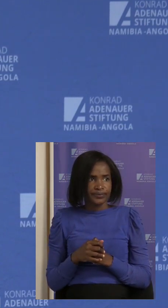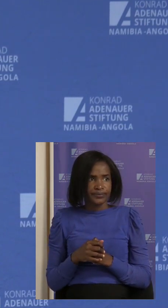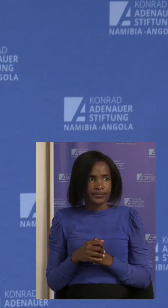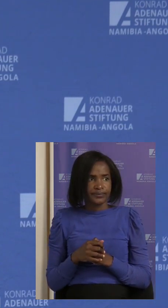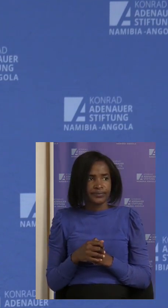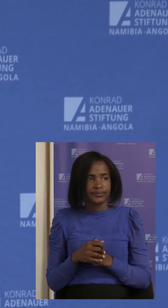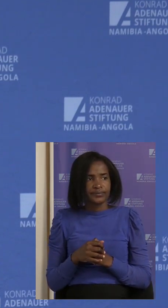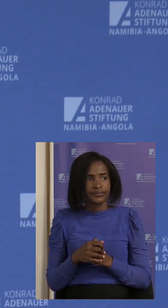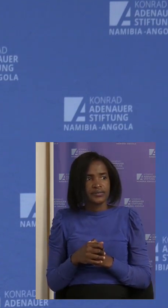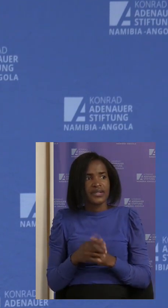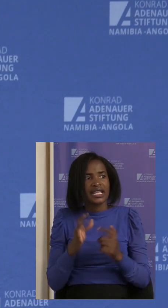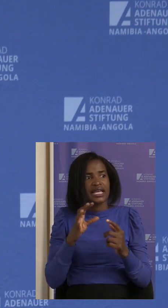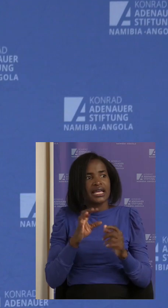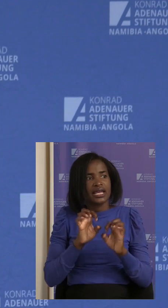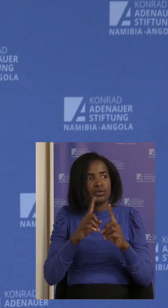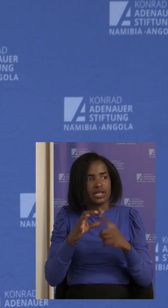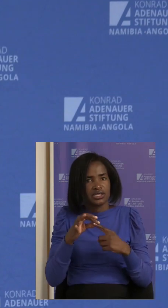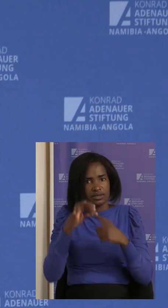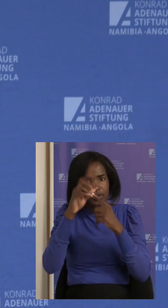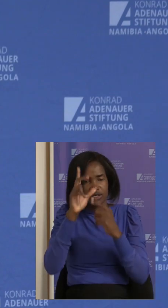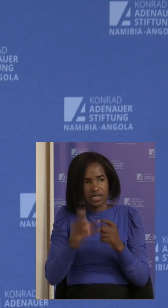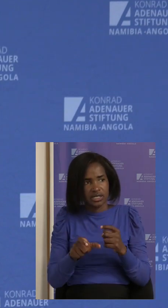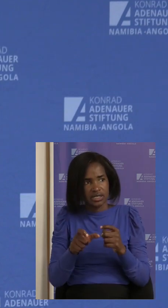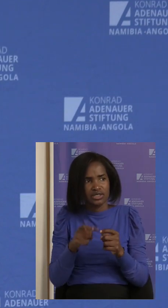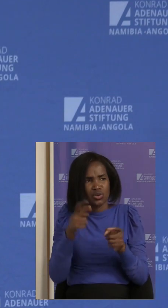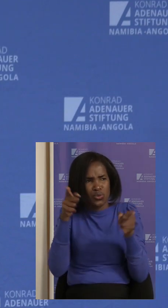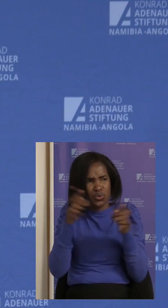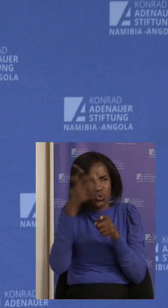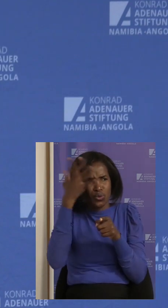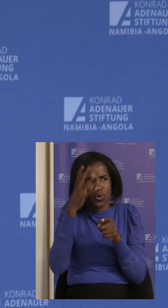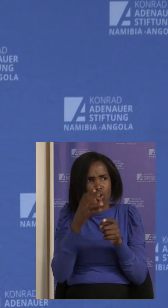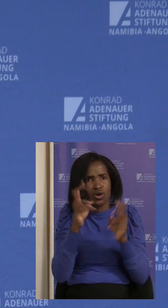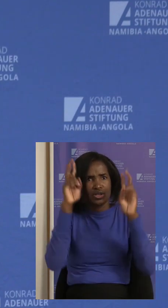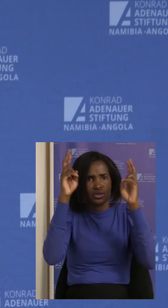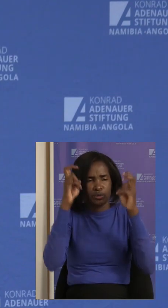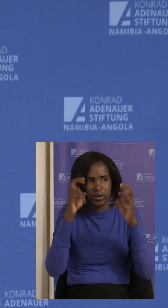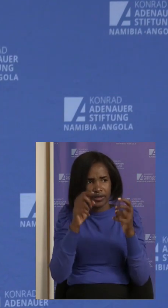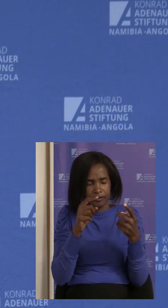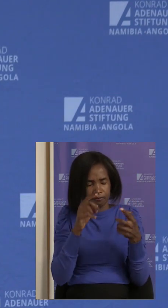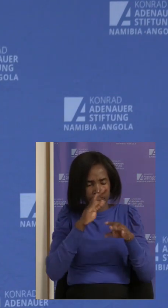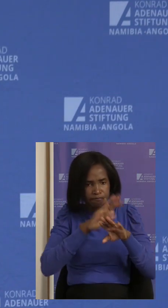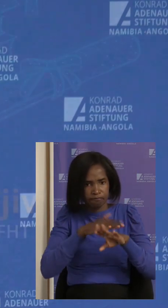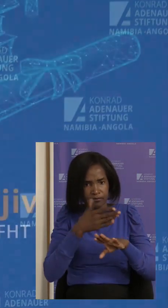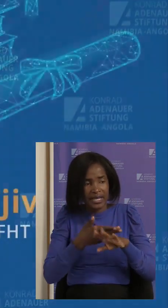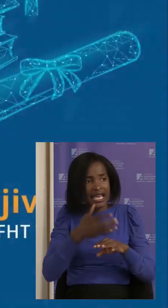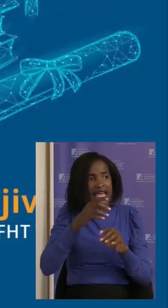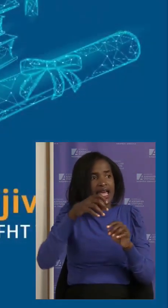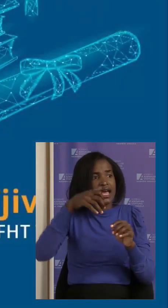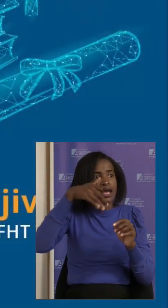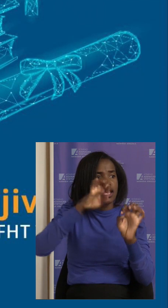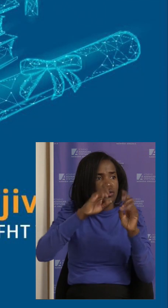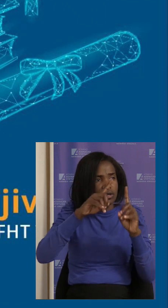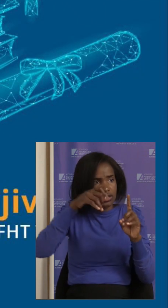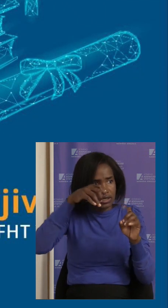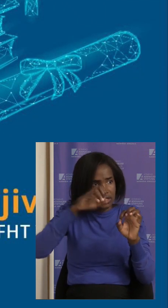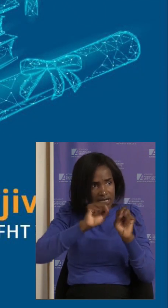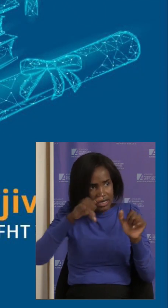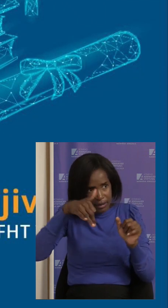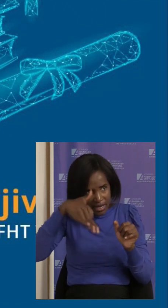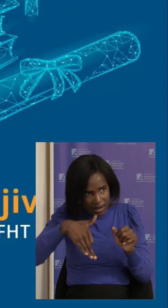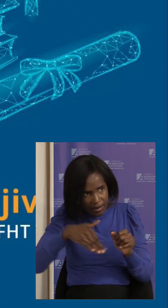As an education specialist, I have been asked to give a short presentation on the following topic. Has Namibia education system